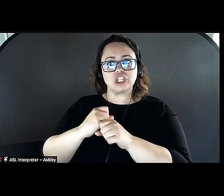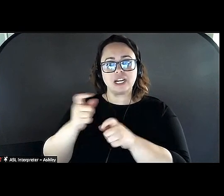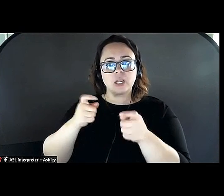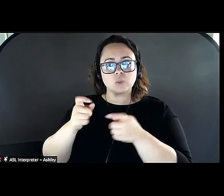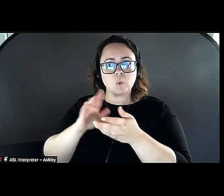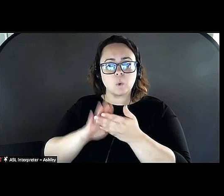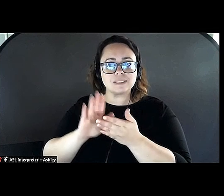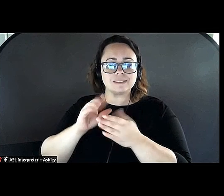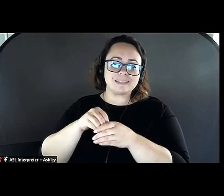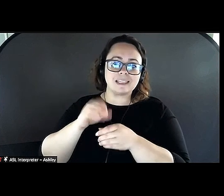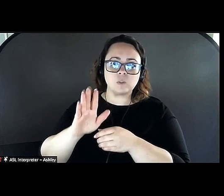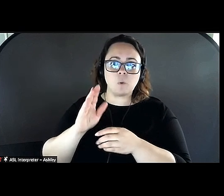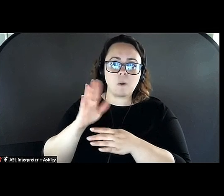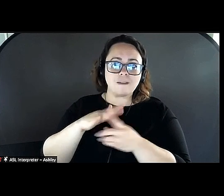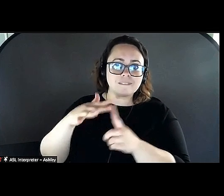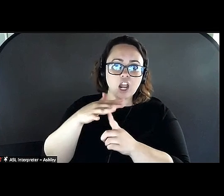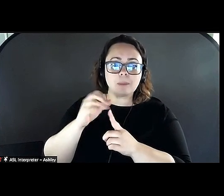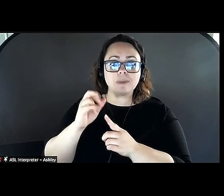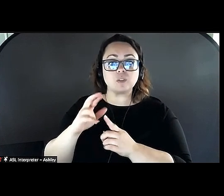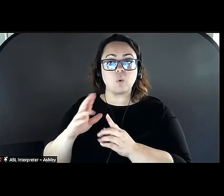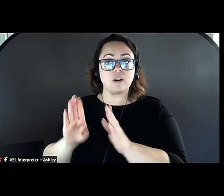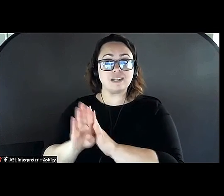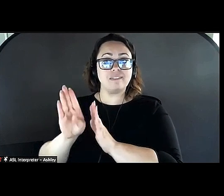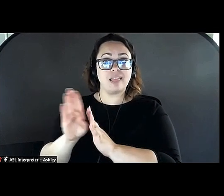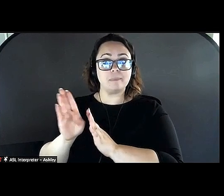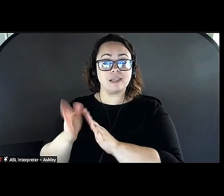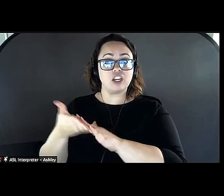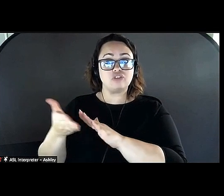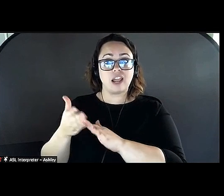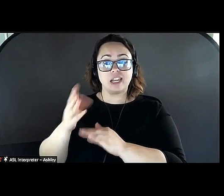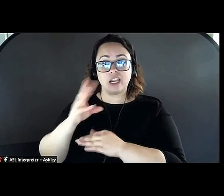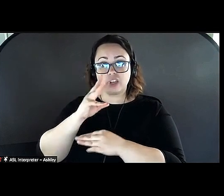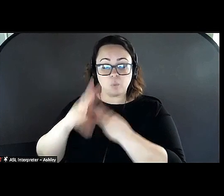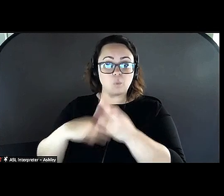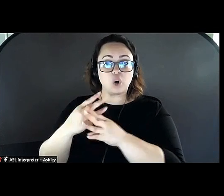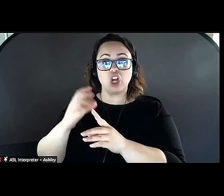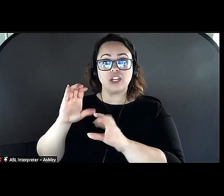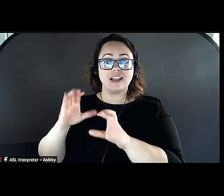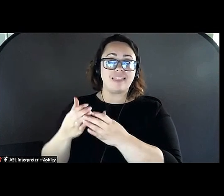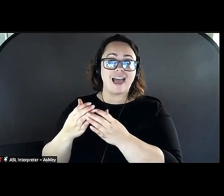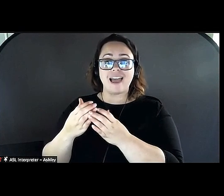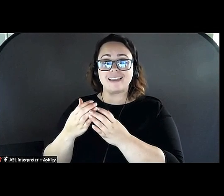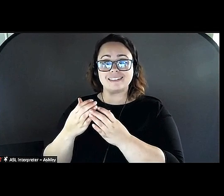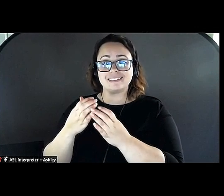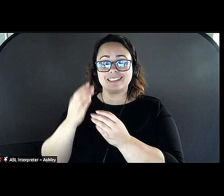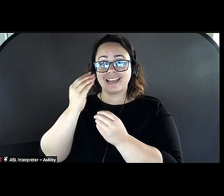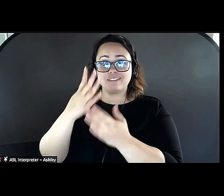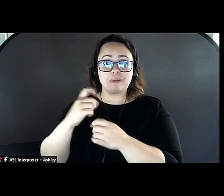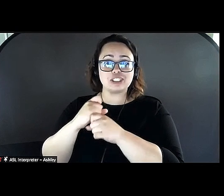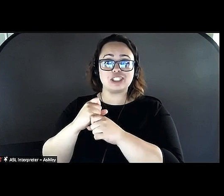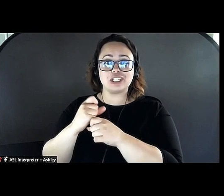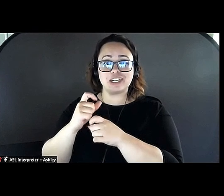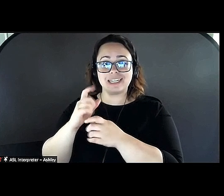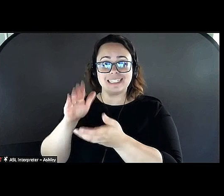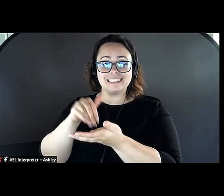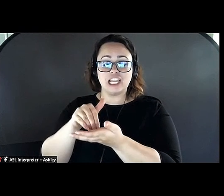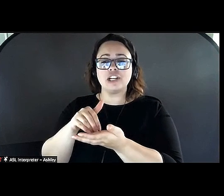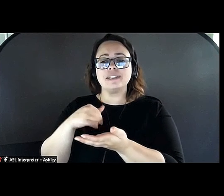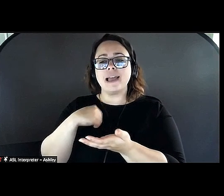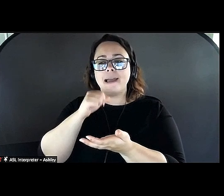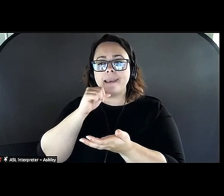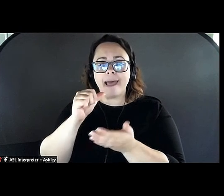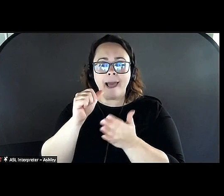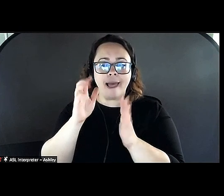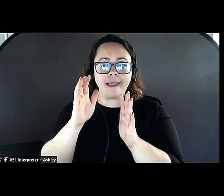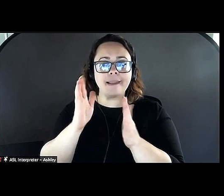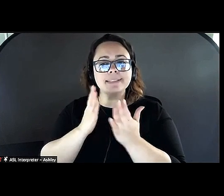environments, or developing and running world-class security operations centers. Now, I'm not suggesting you go back to your workplace like a hurricane and wreak havoc